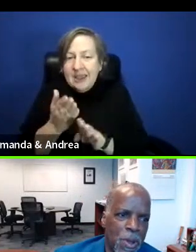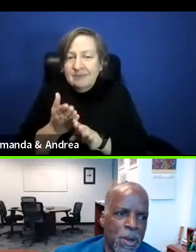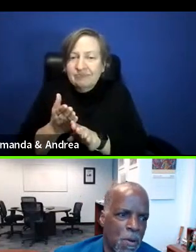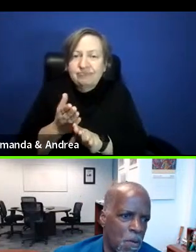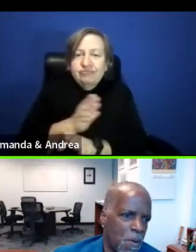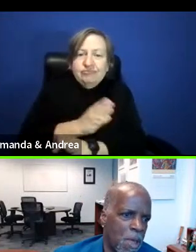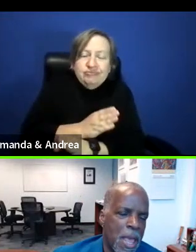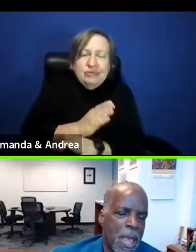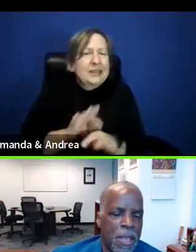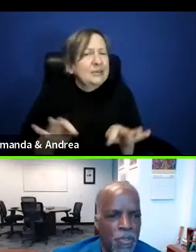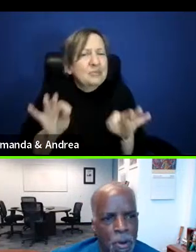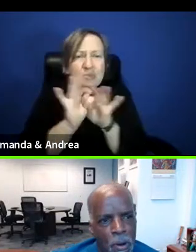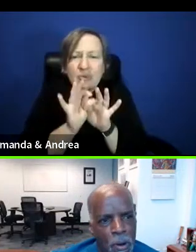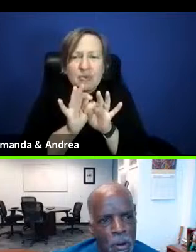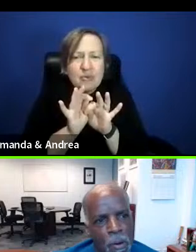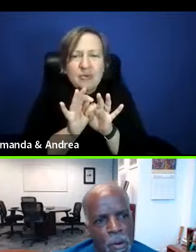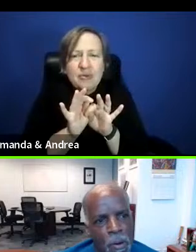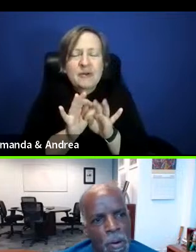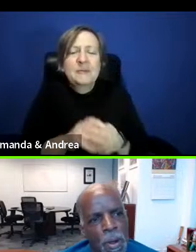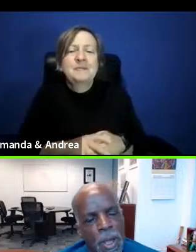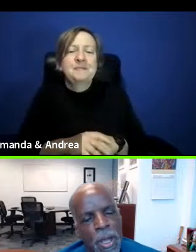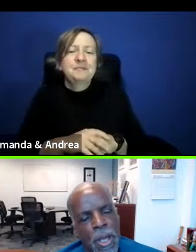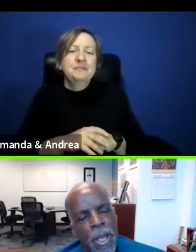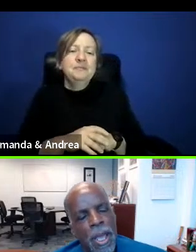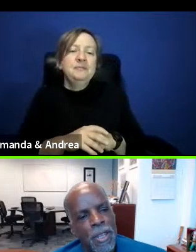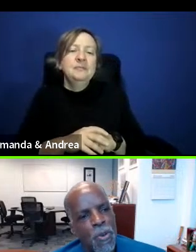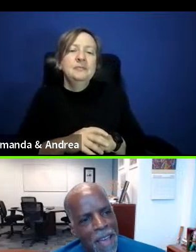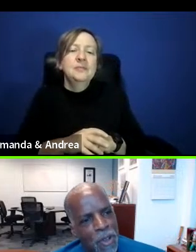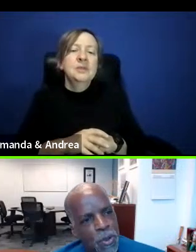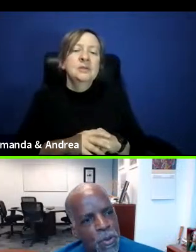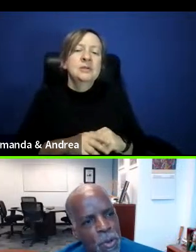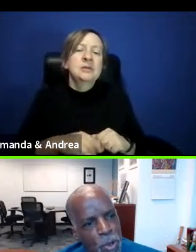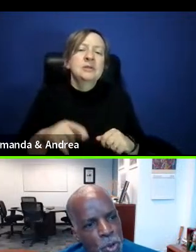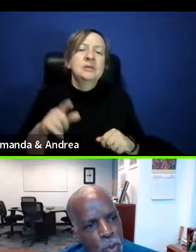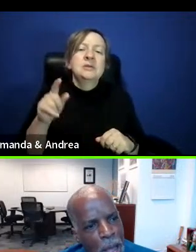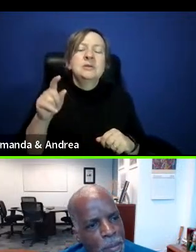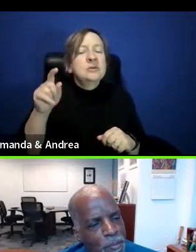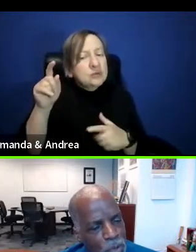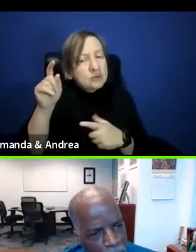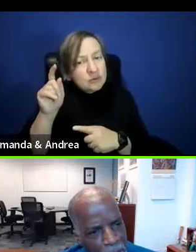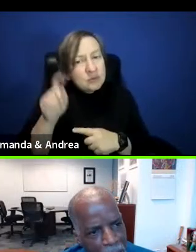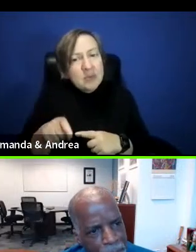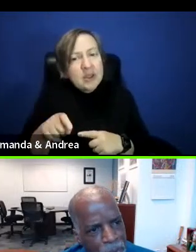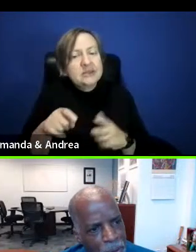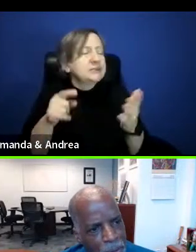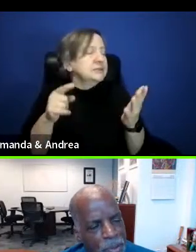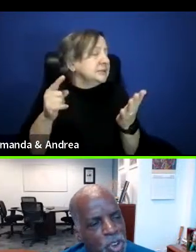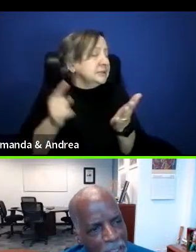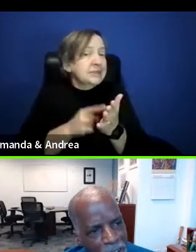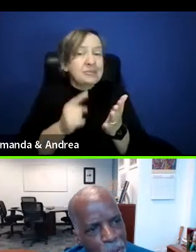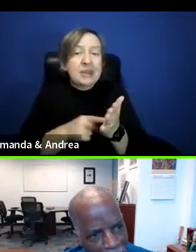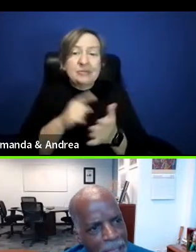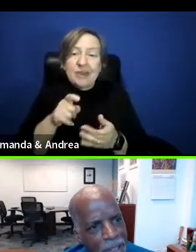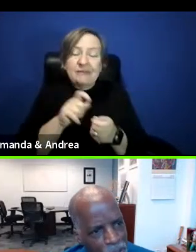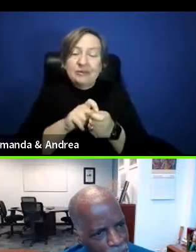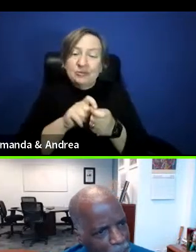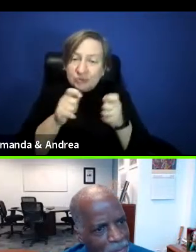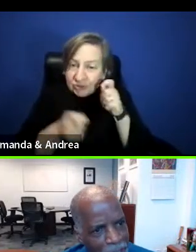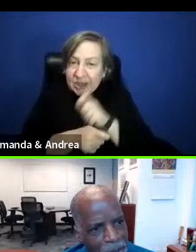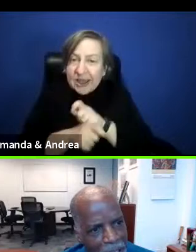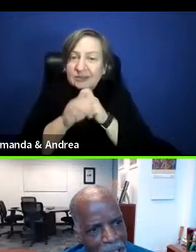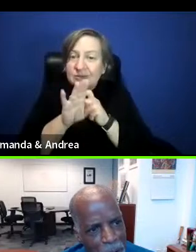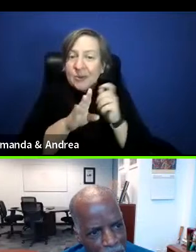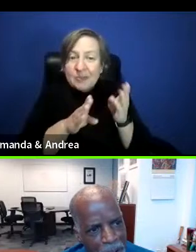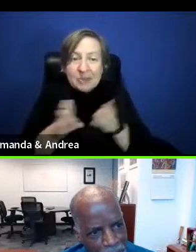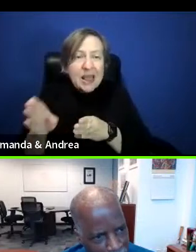is critical. So you have to sometimes change your plans. You may